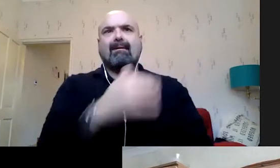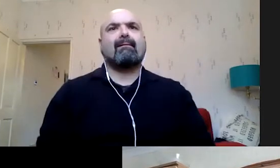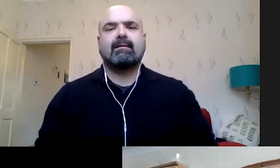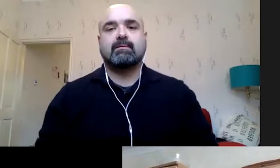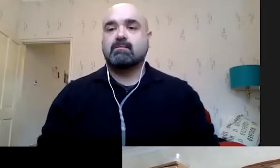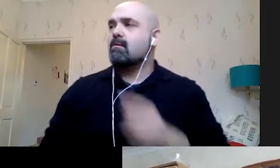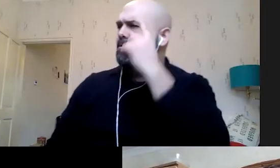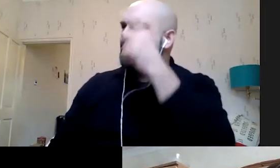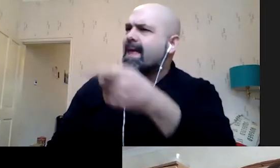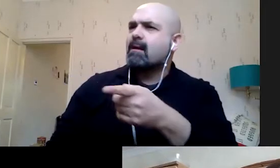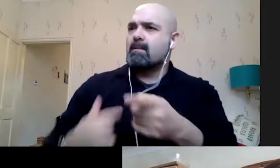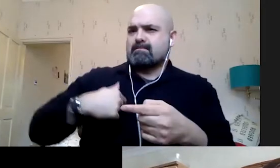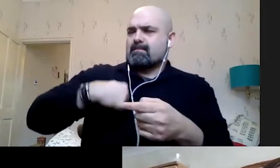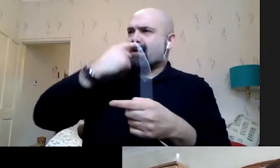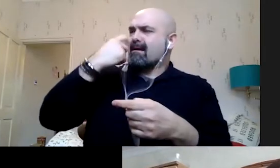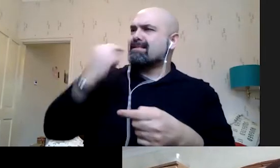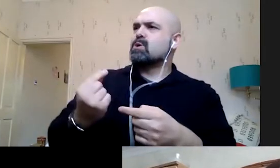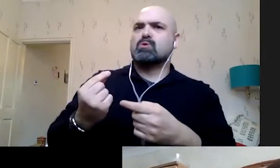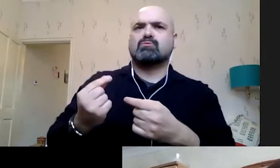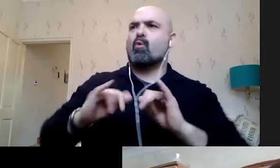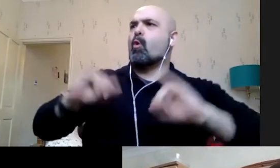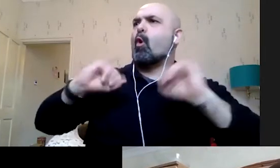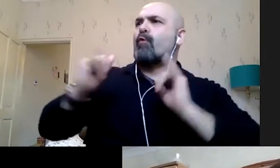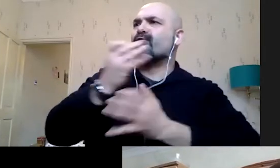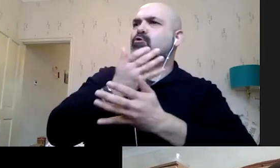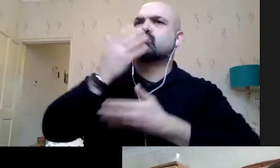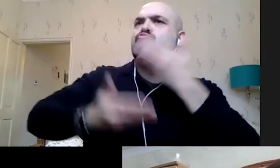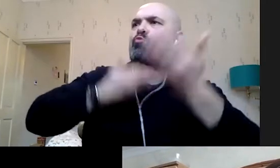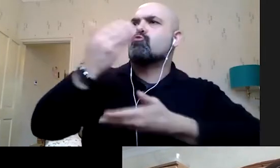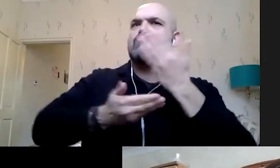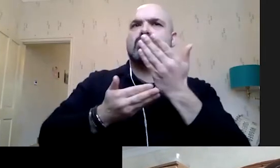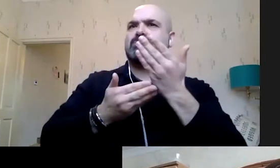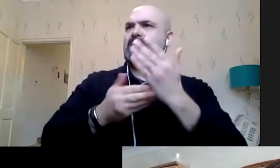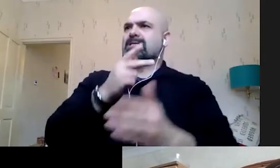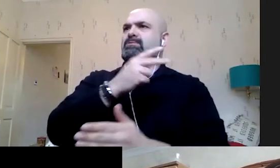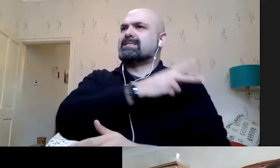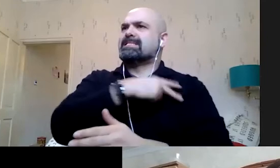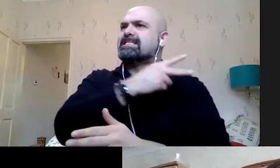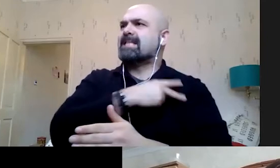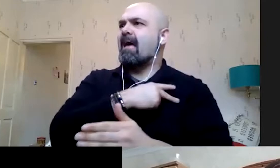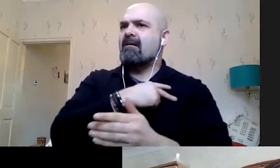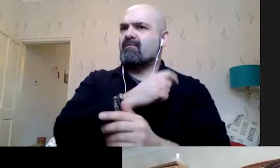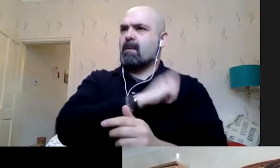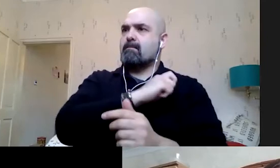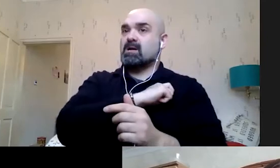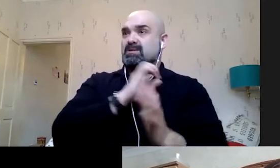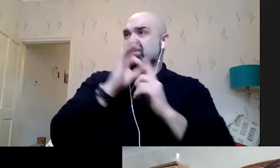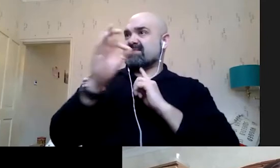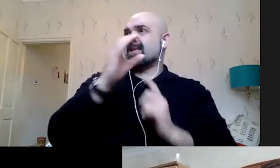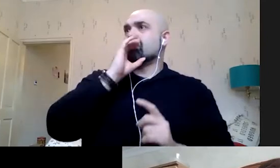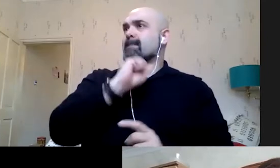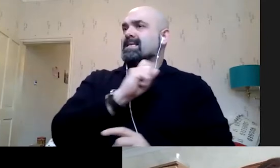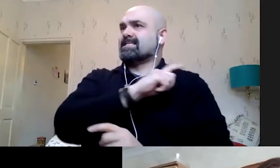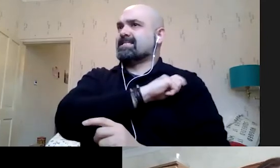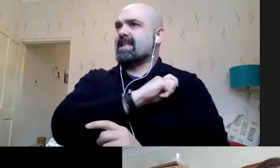though, you know, I can tell you awful stories about how members of staff even, particularly male members of staff, would